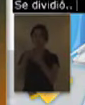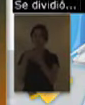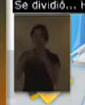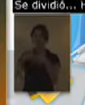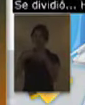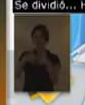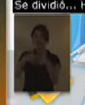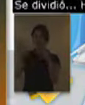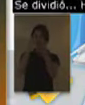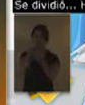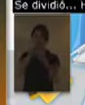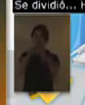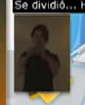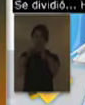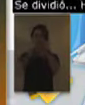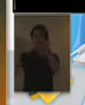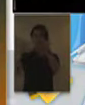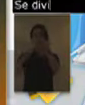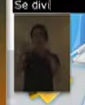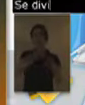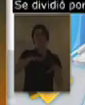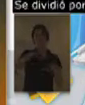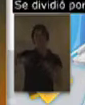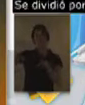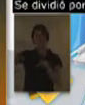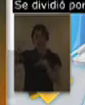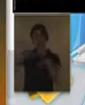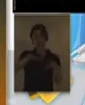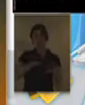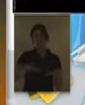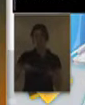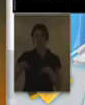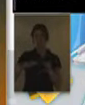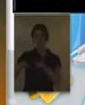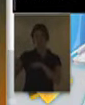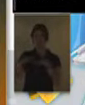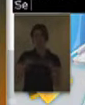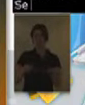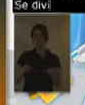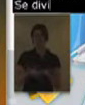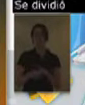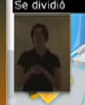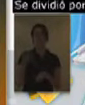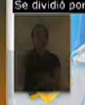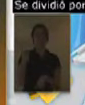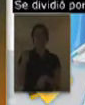It was divided into rooms: